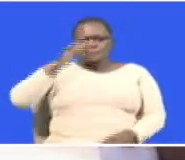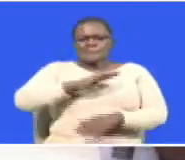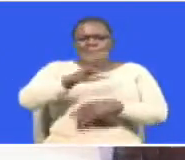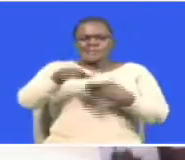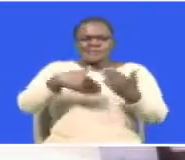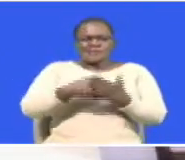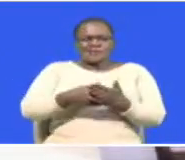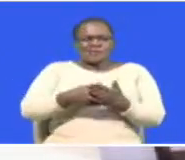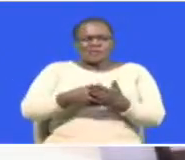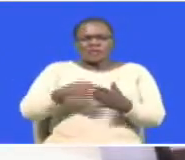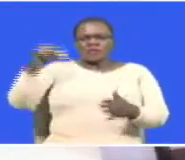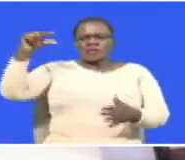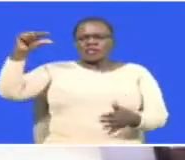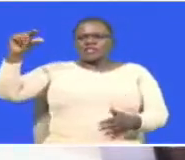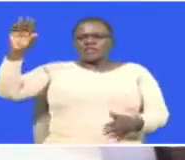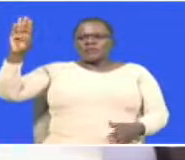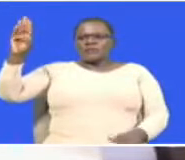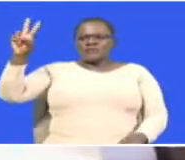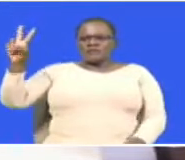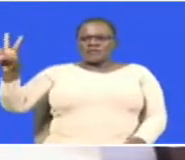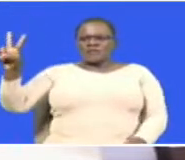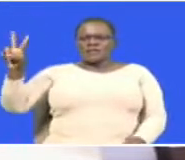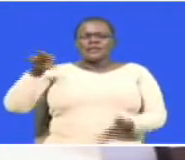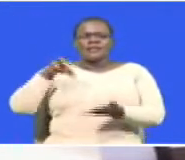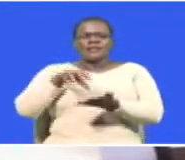all gender-based violence cases